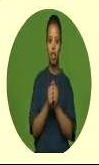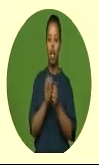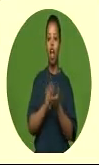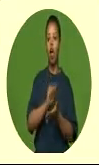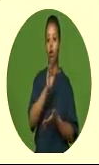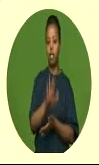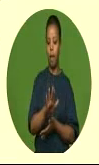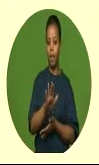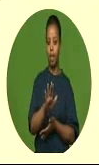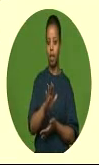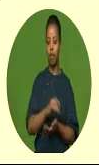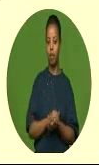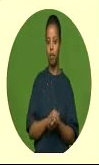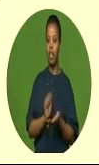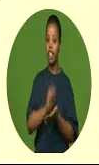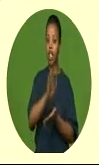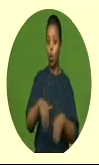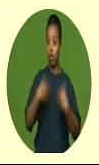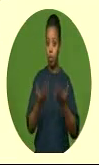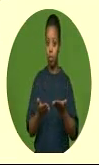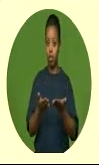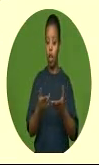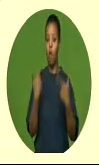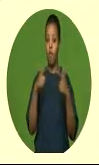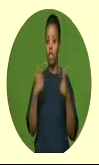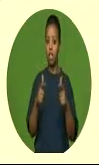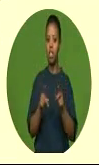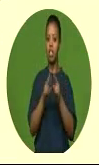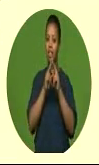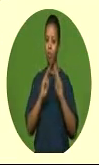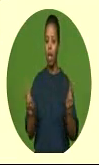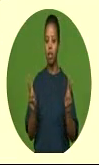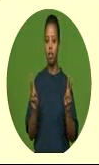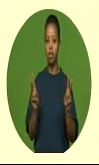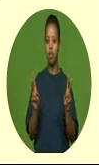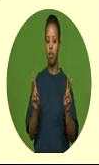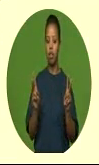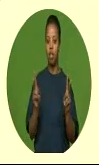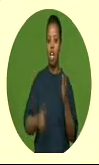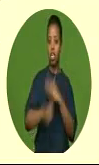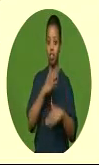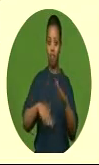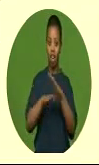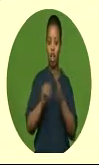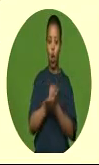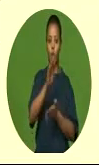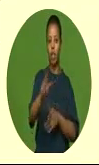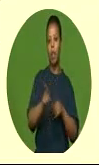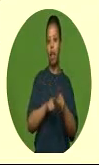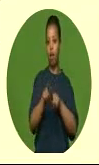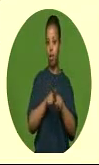consignment. The consignor faces the biggest risks under a consignment